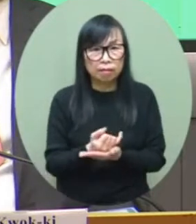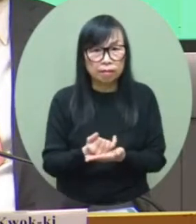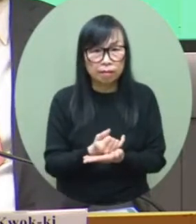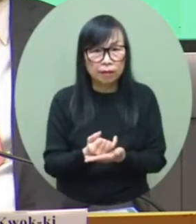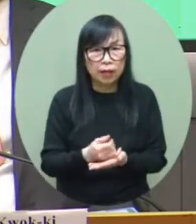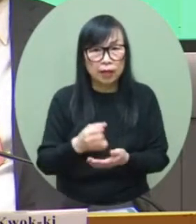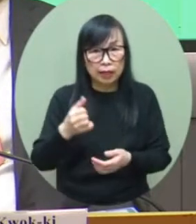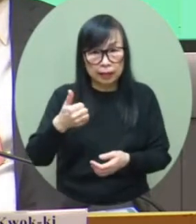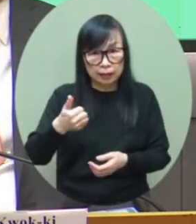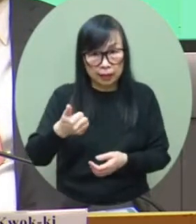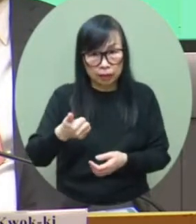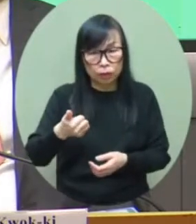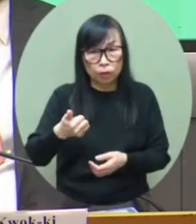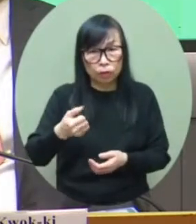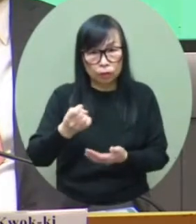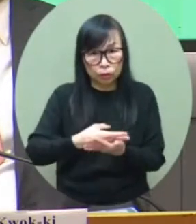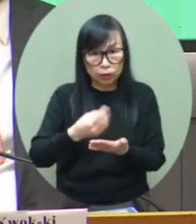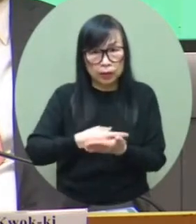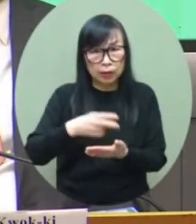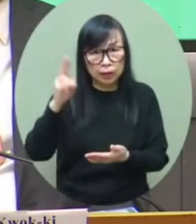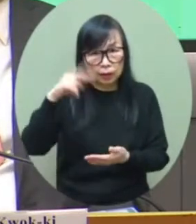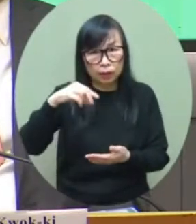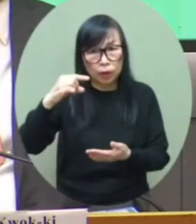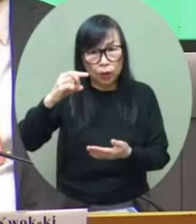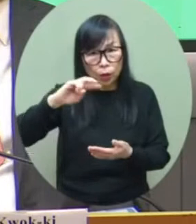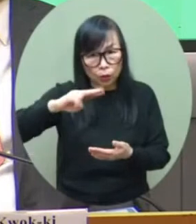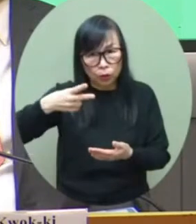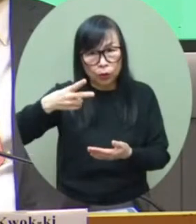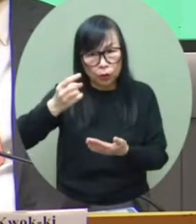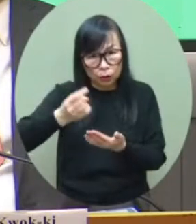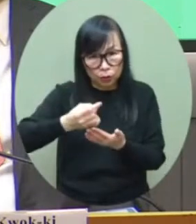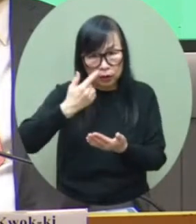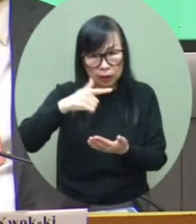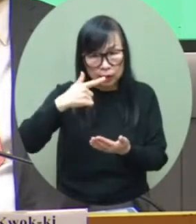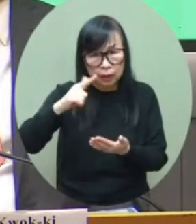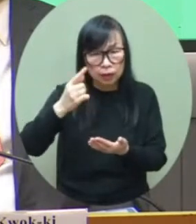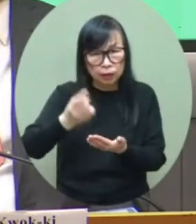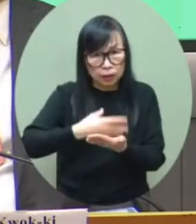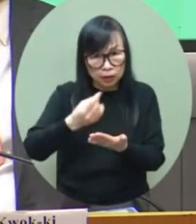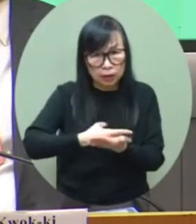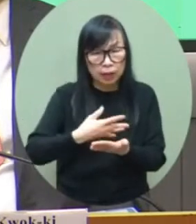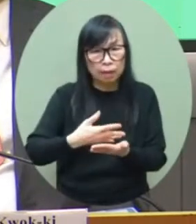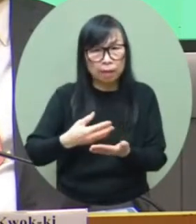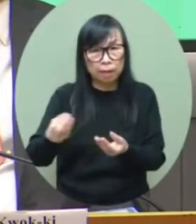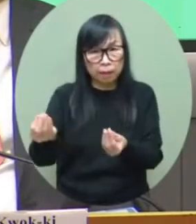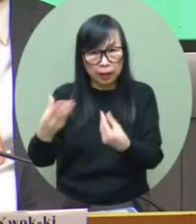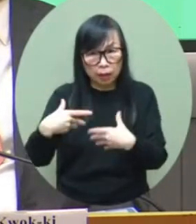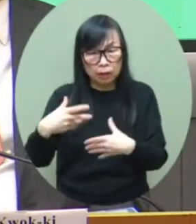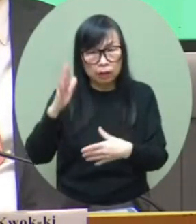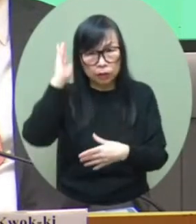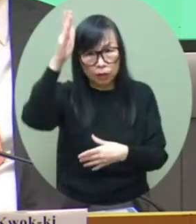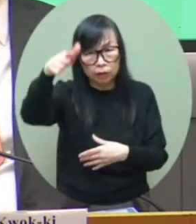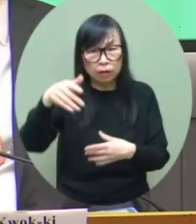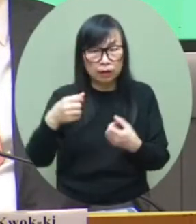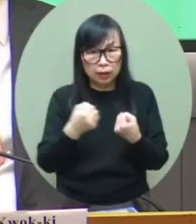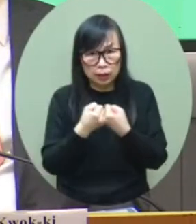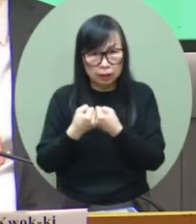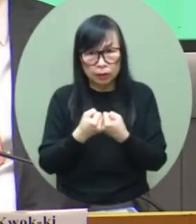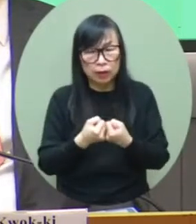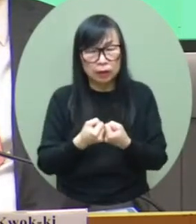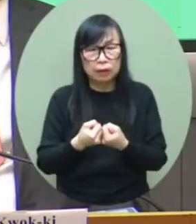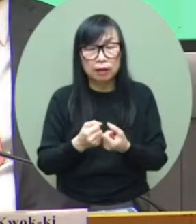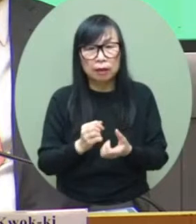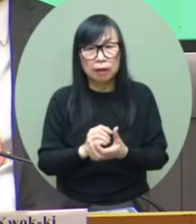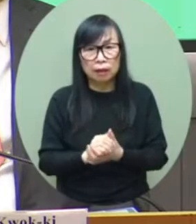our guidelines so that we'll be able to deal with future challenges. And at the same time, the government will